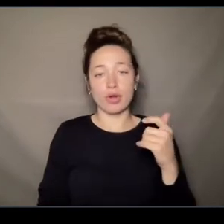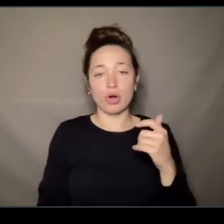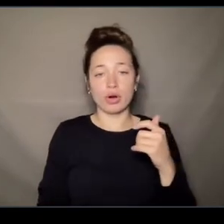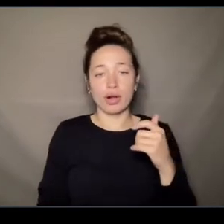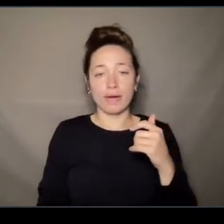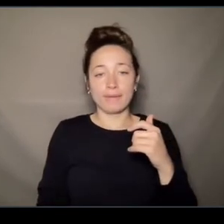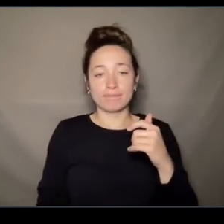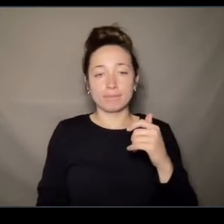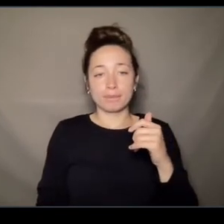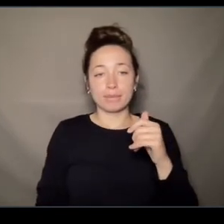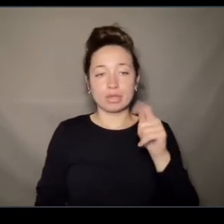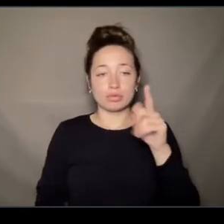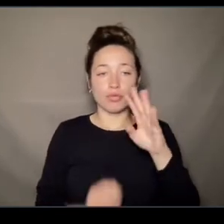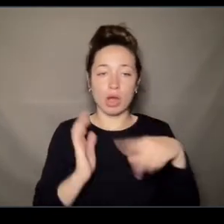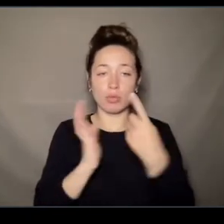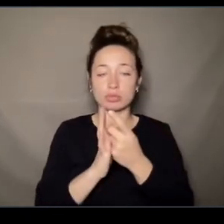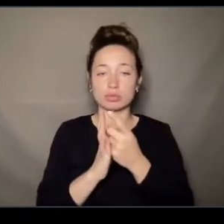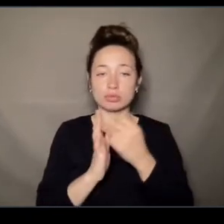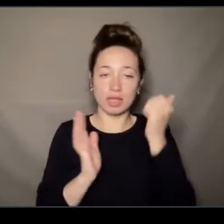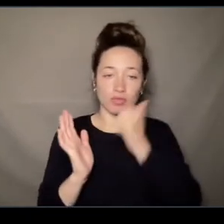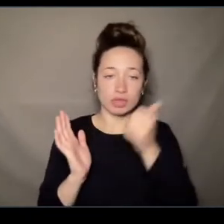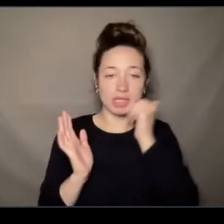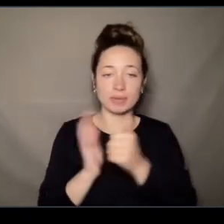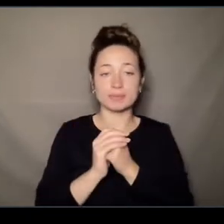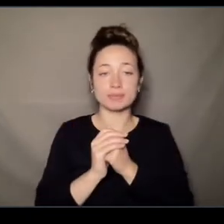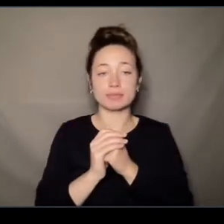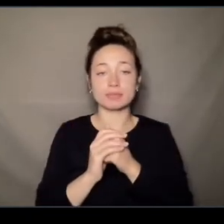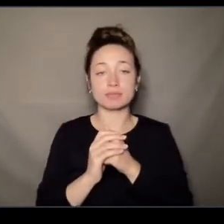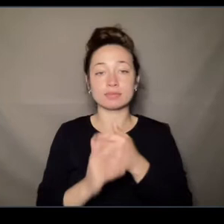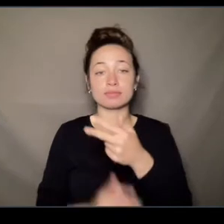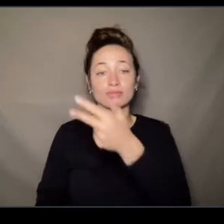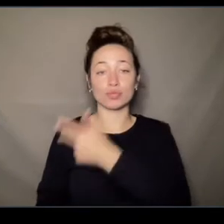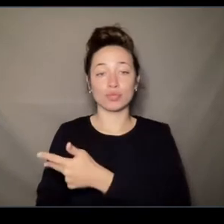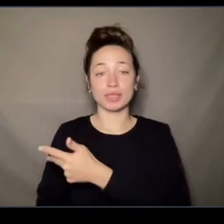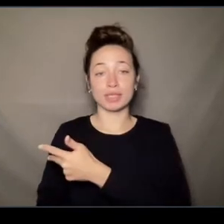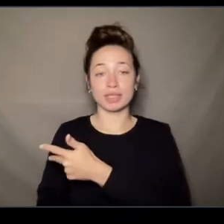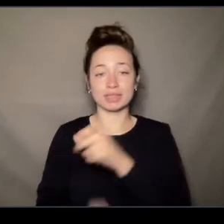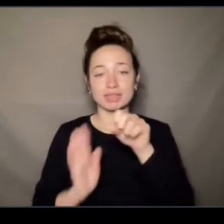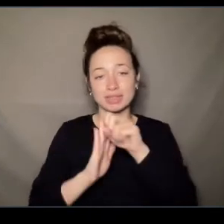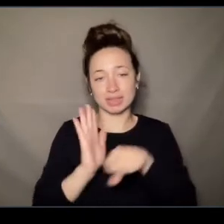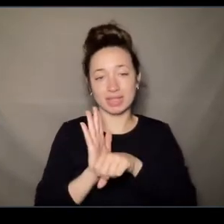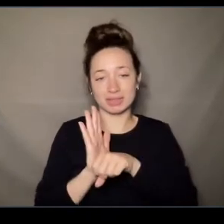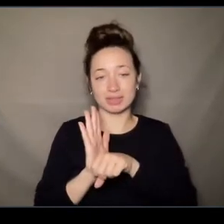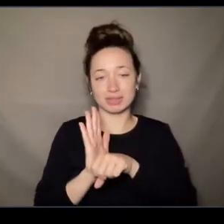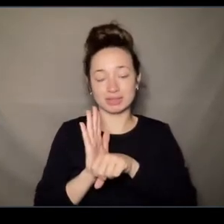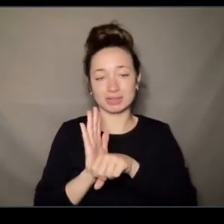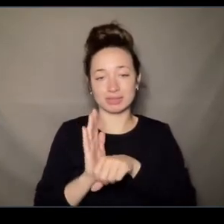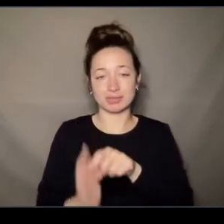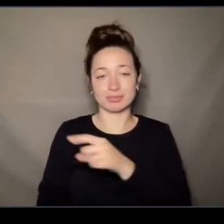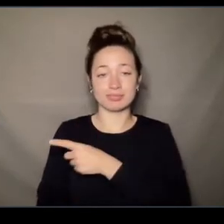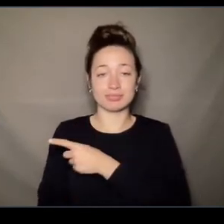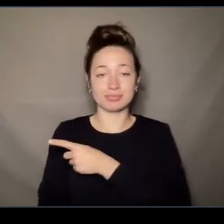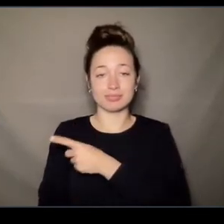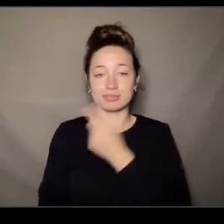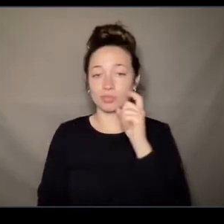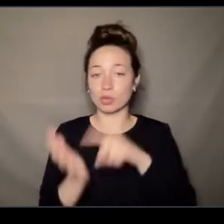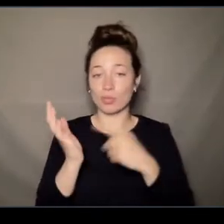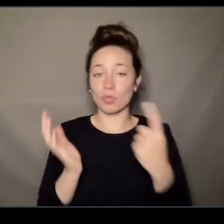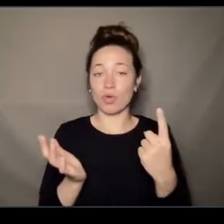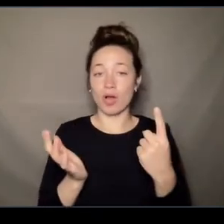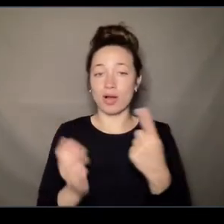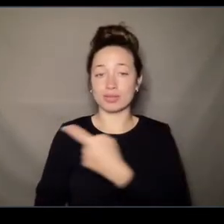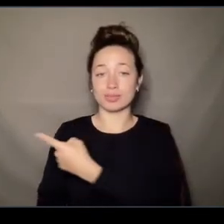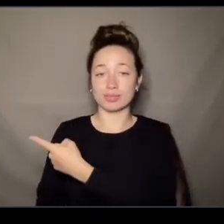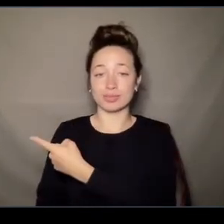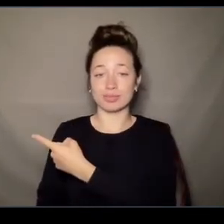all 24 hours a day, 7 days a week. And then there are some 3 state hotlines as